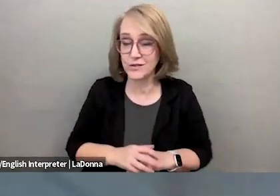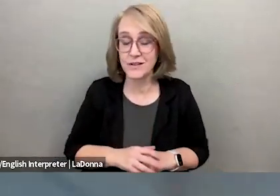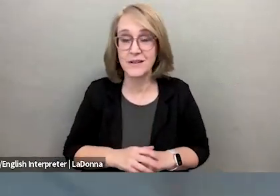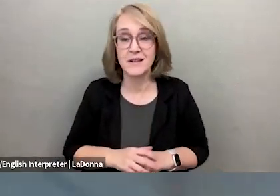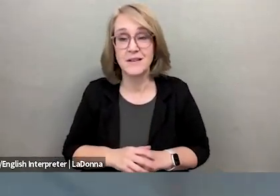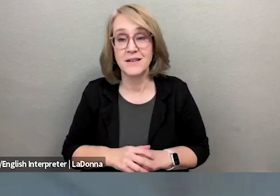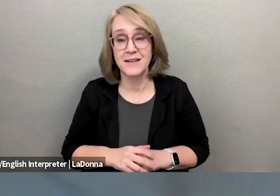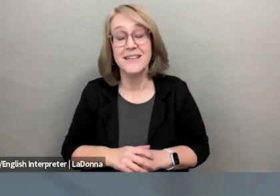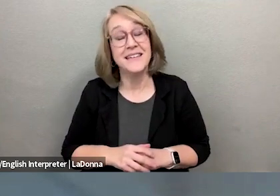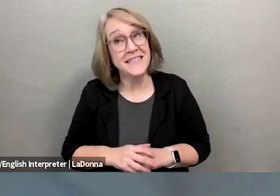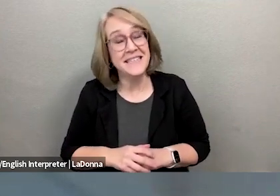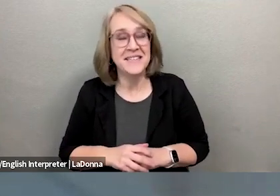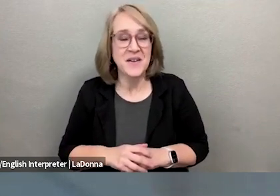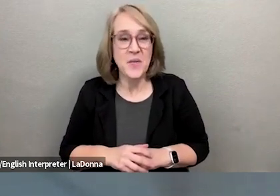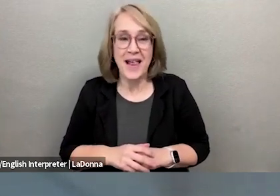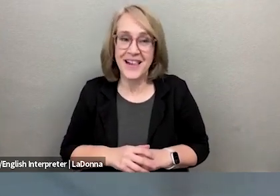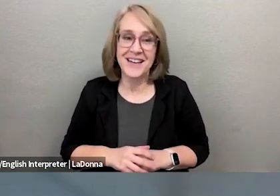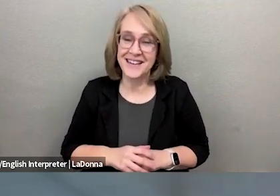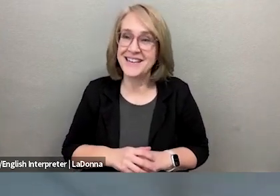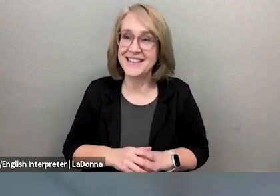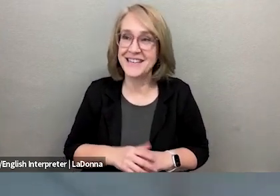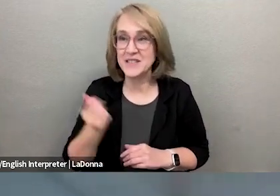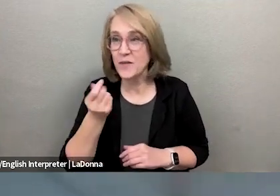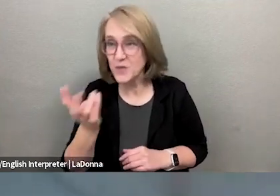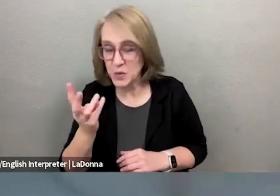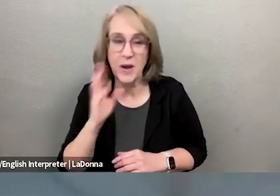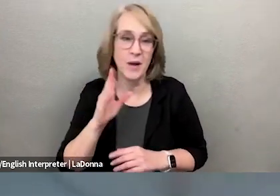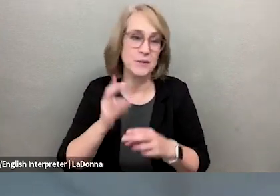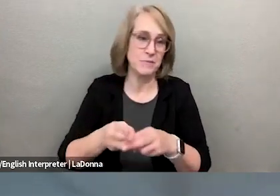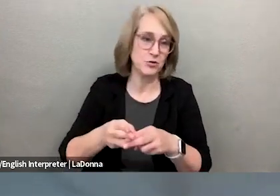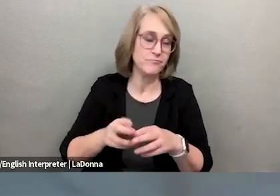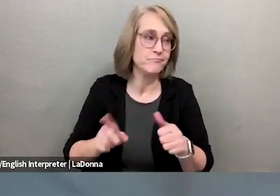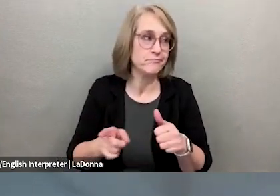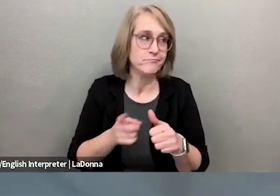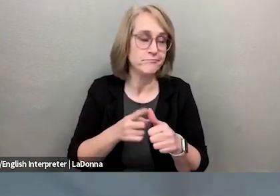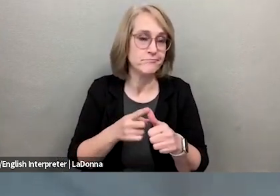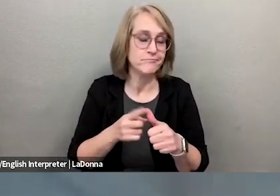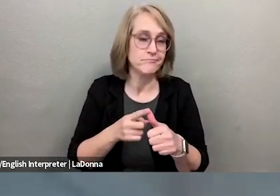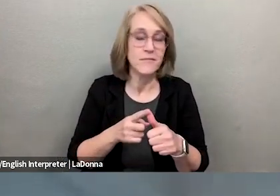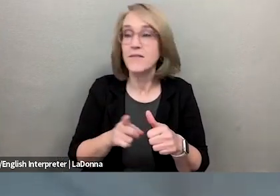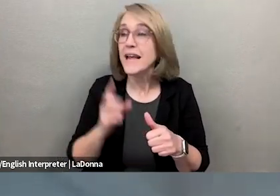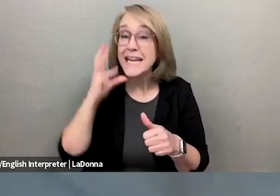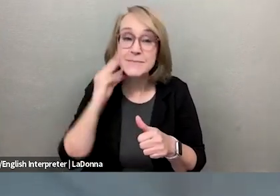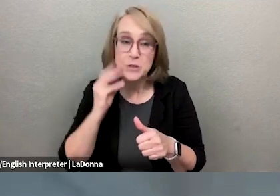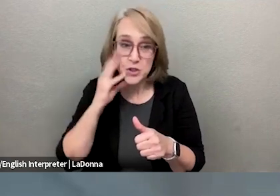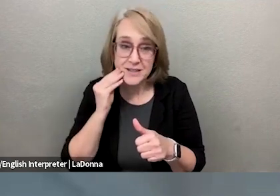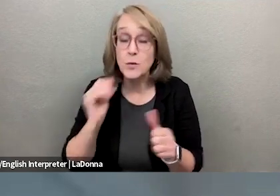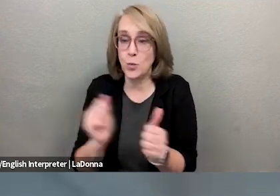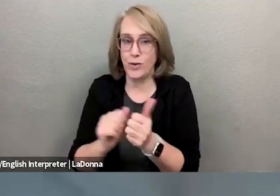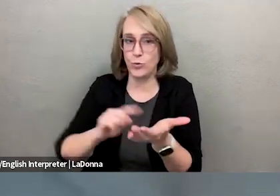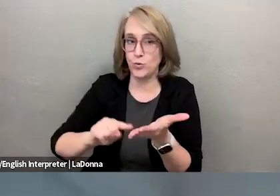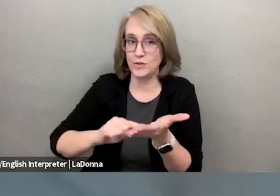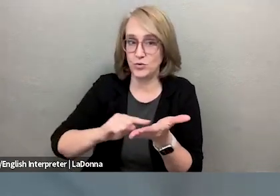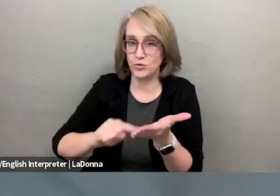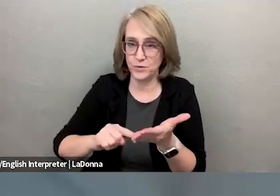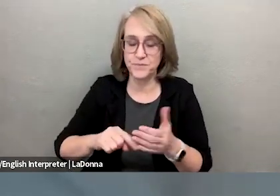So there's a couple of things I would say. One is that I think through experience and through research, we know that